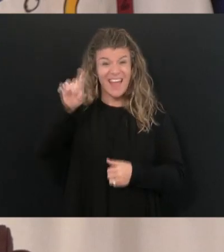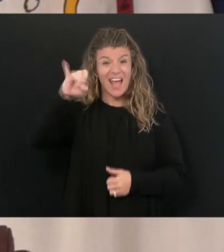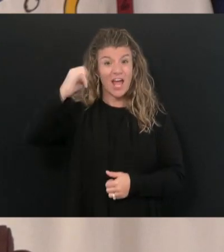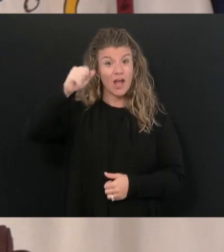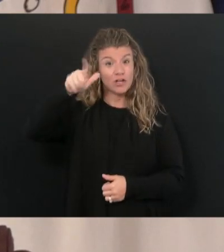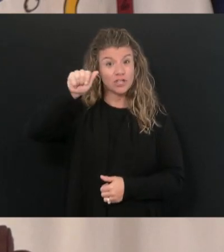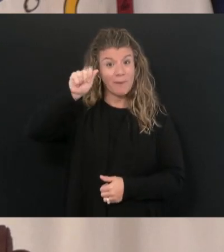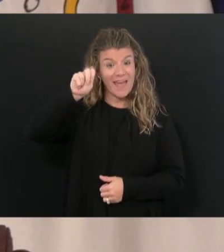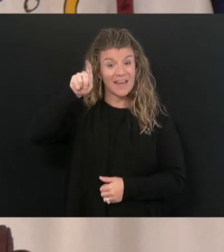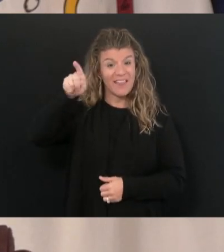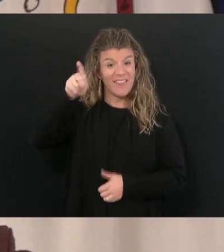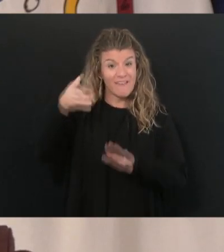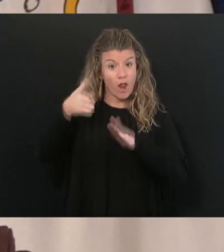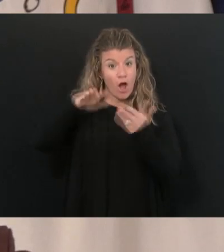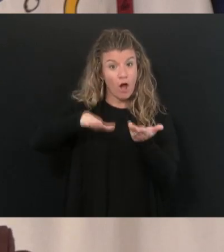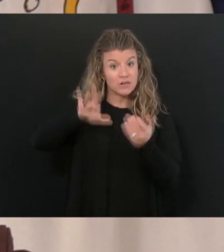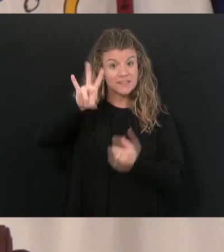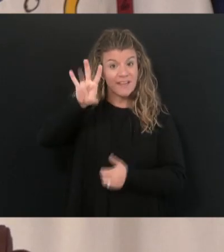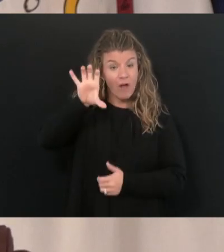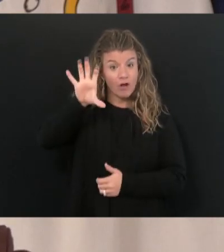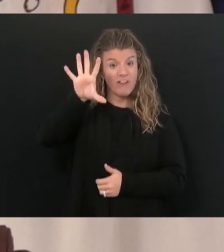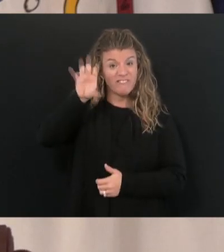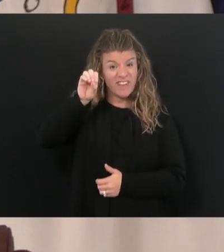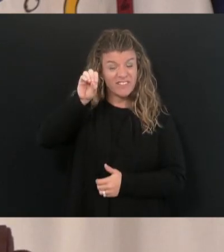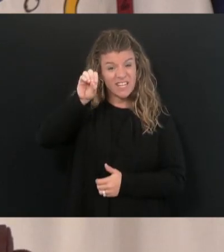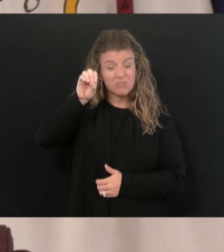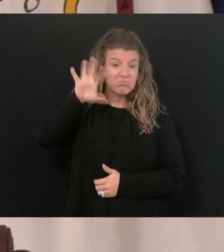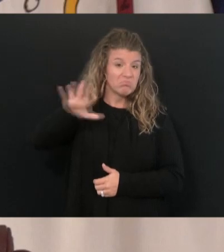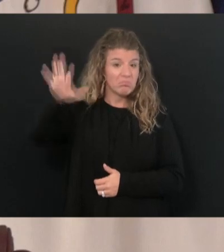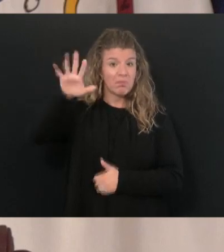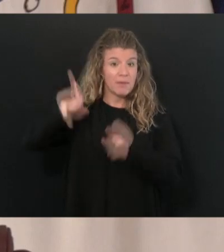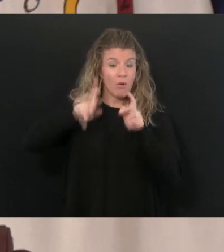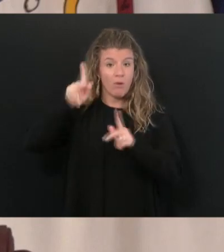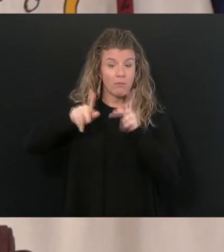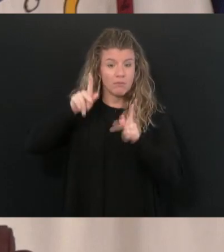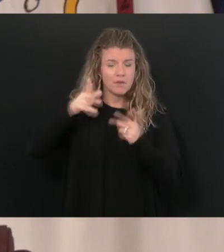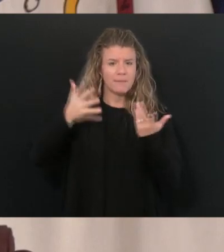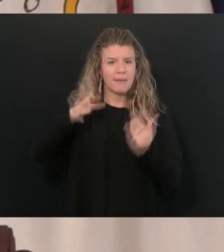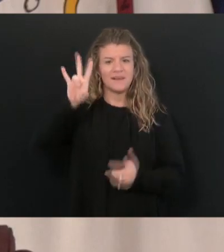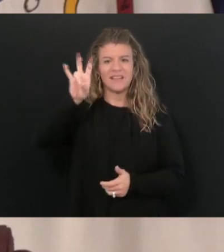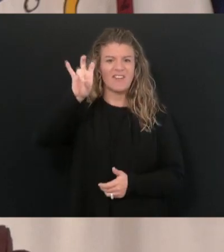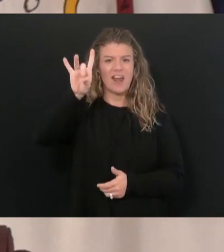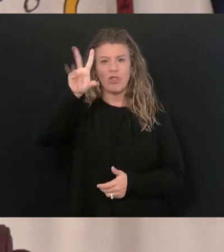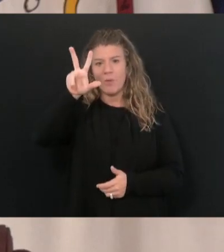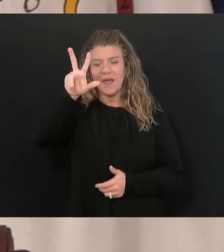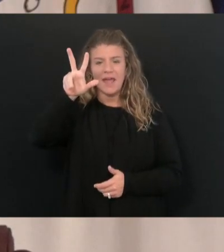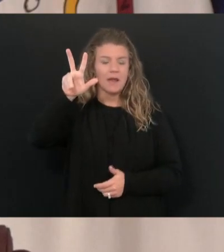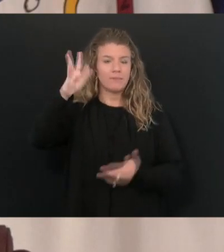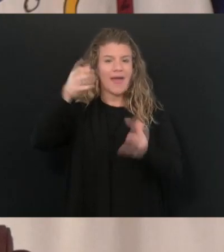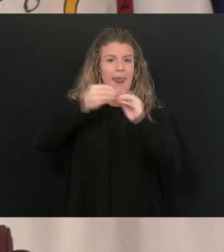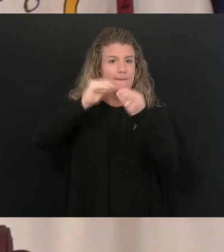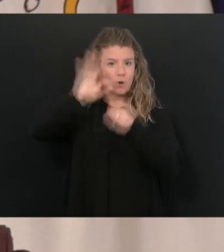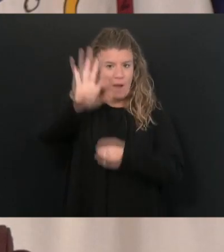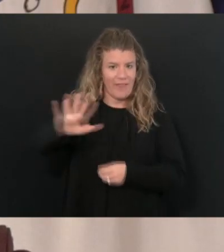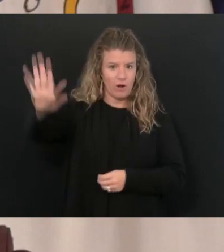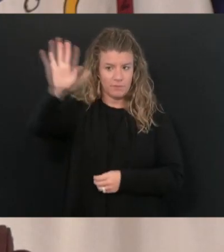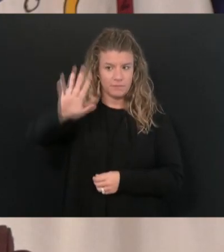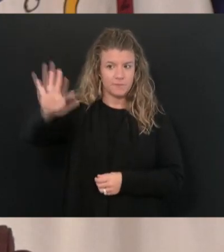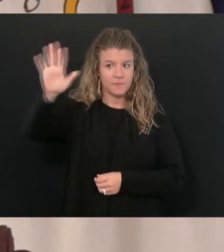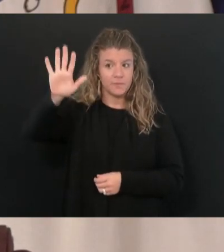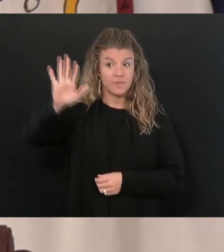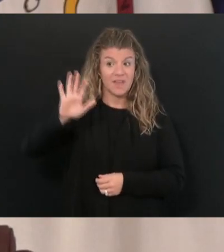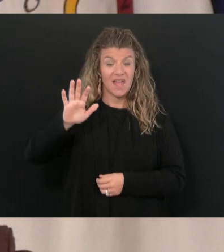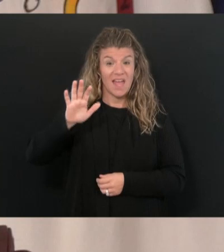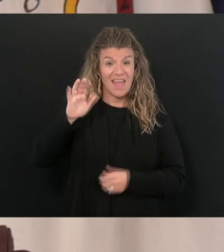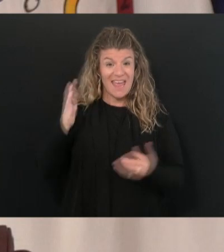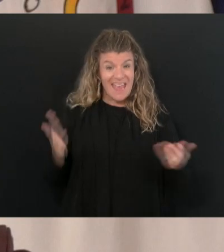they've lost 750 plus people, it may have been 783 or a number like that. In